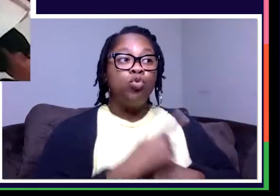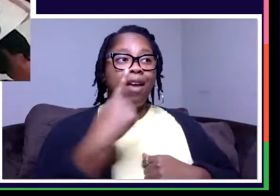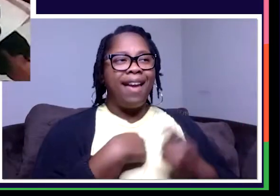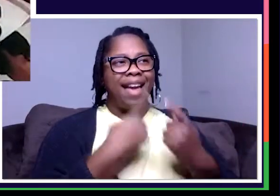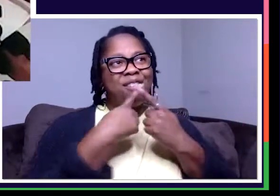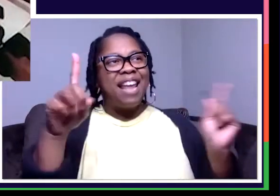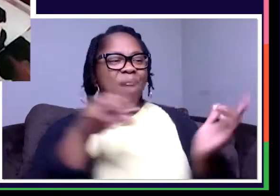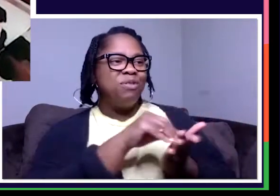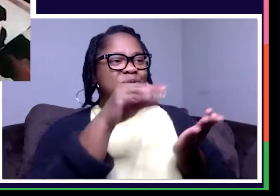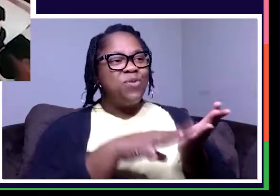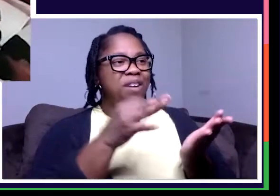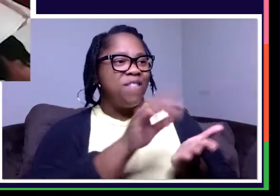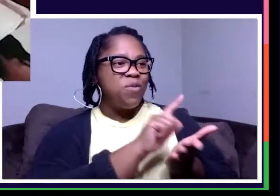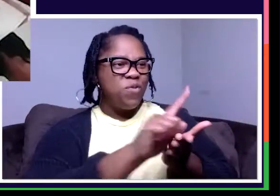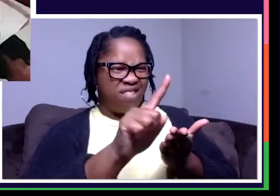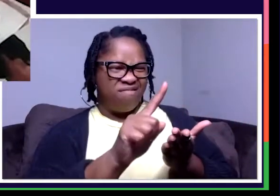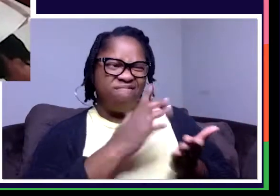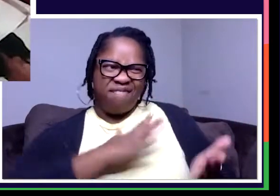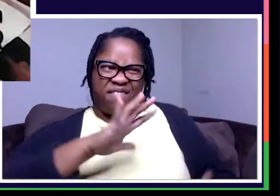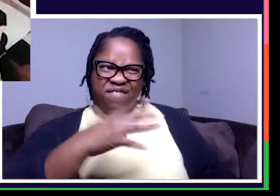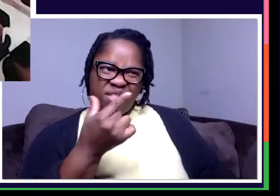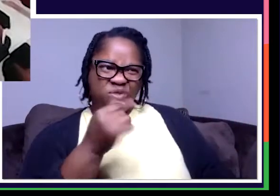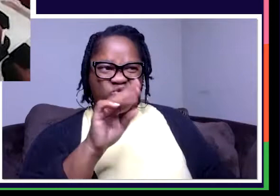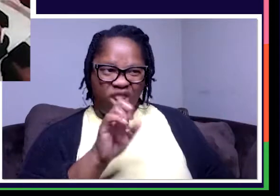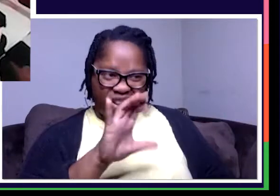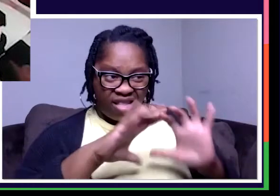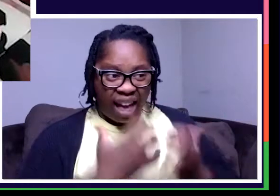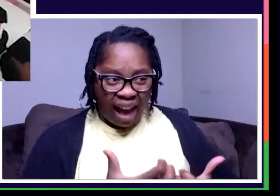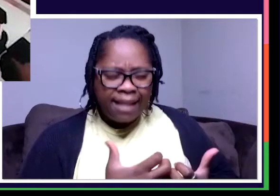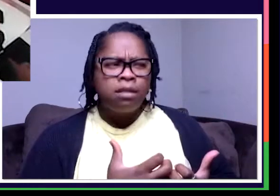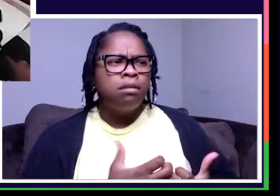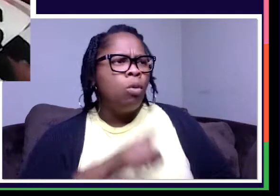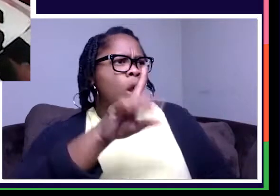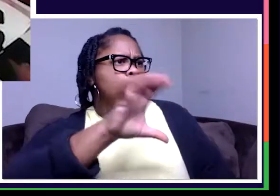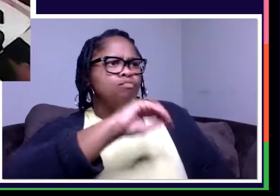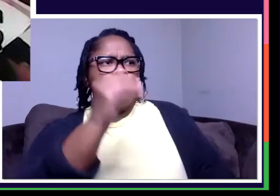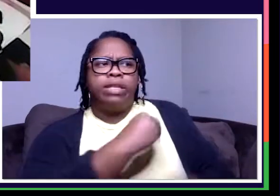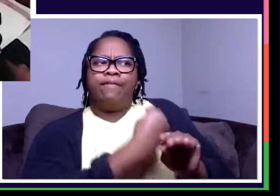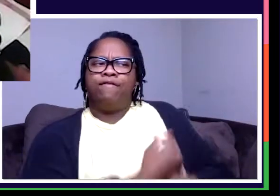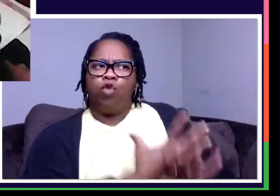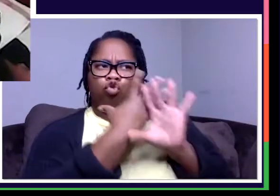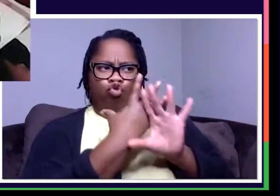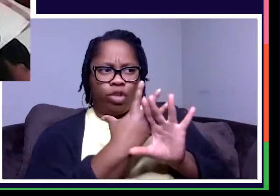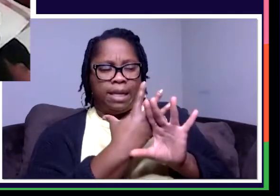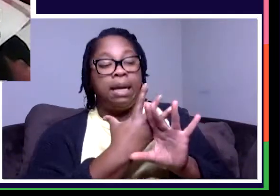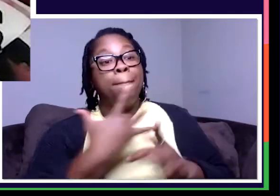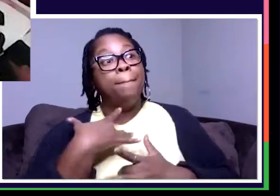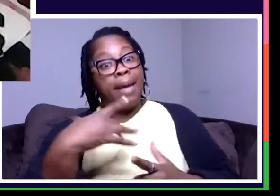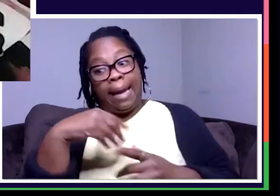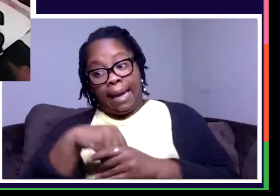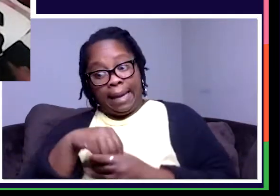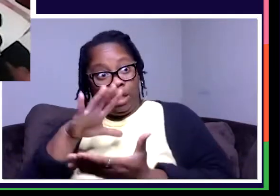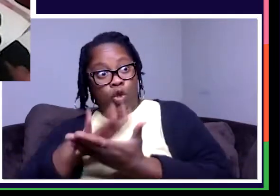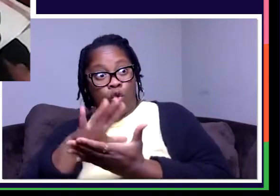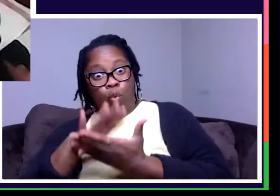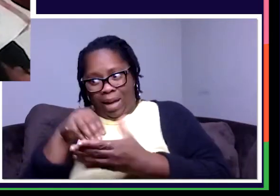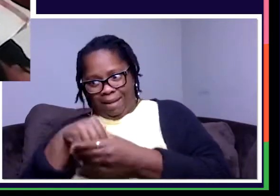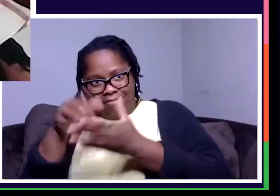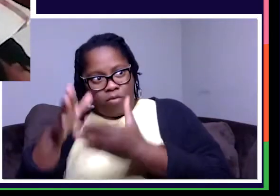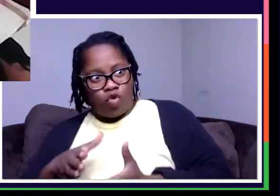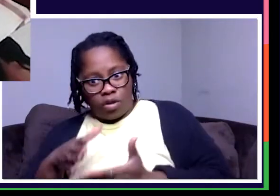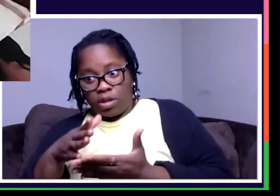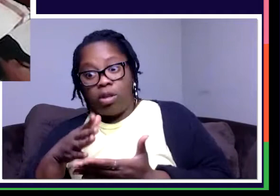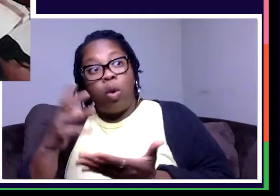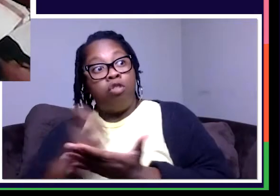Today, I announced Student of the Week with my 5th graders. We are 100% virtual, and typically when